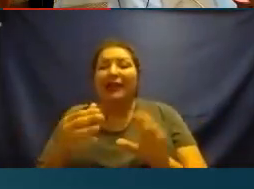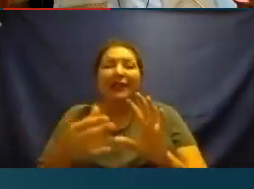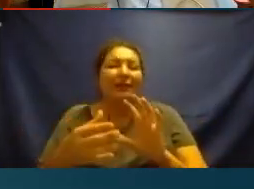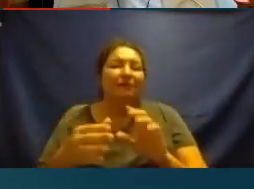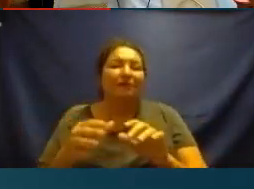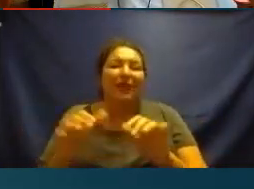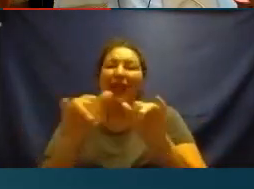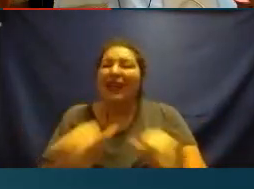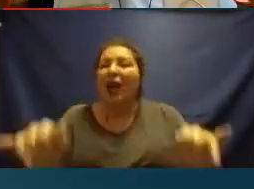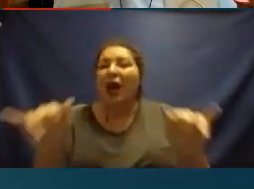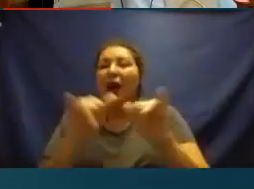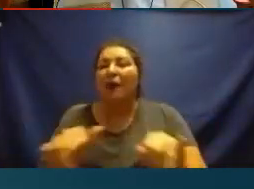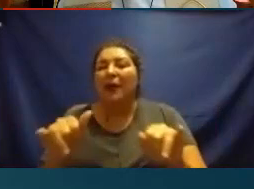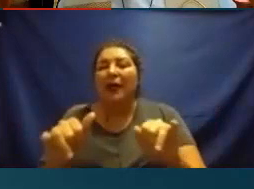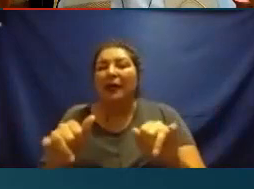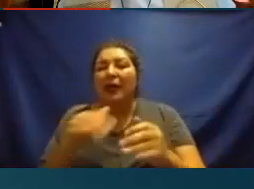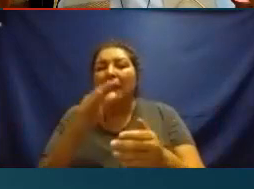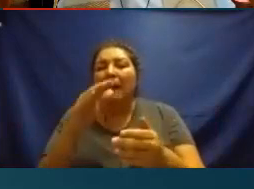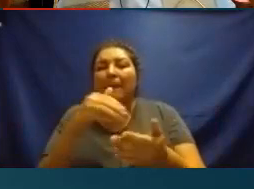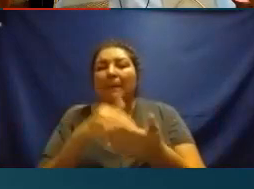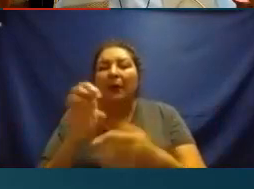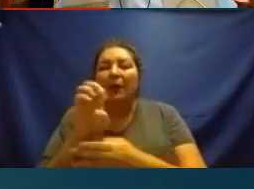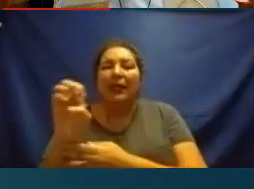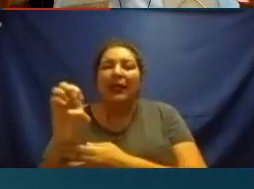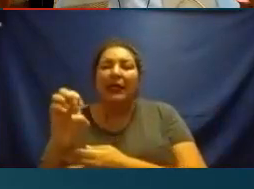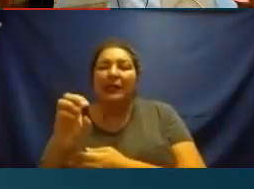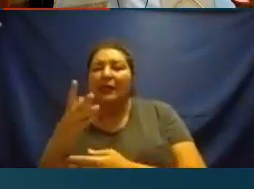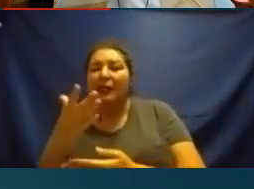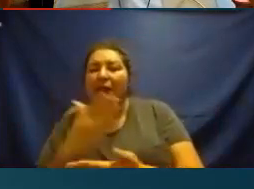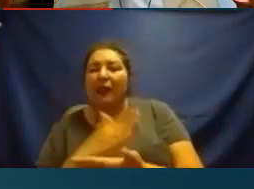East hospitality at work. There were